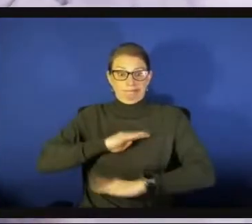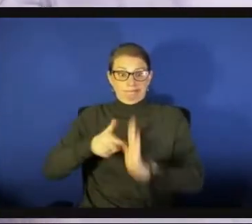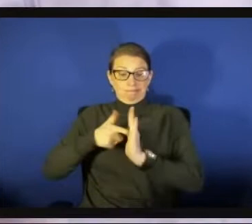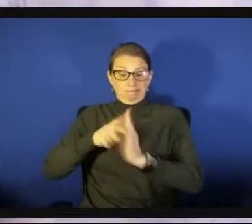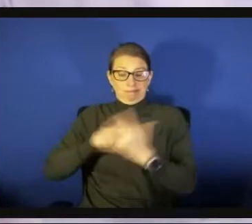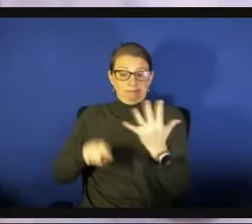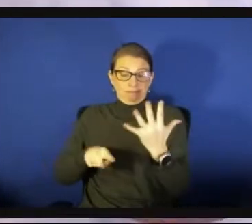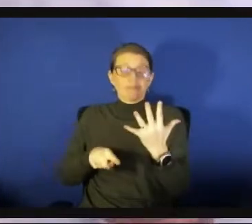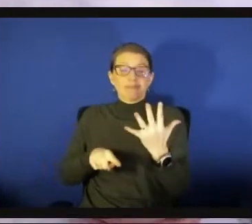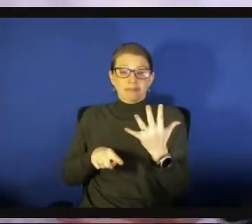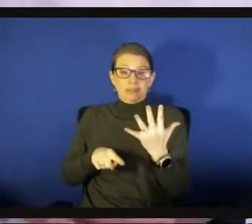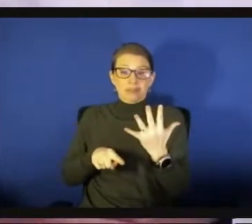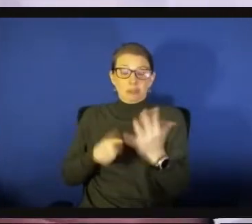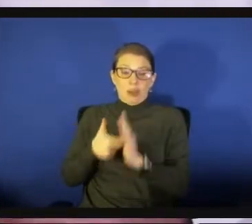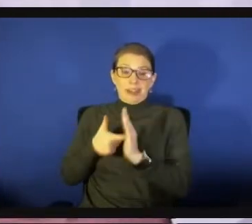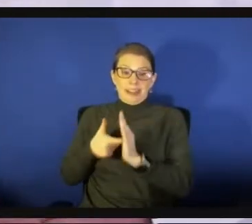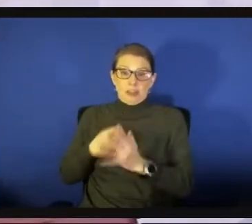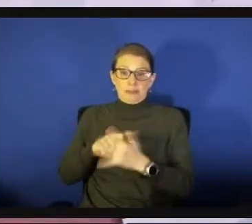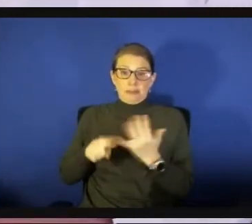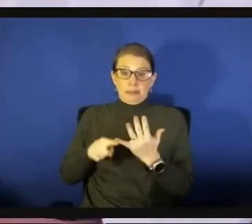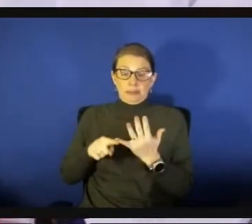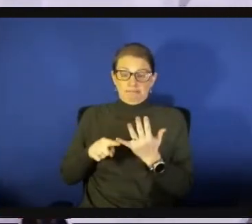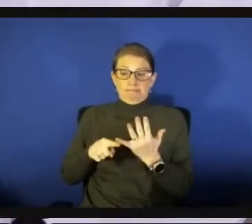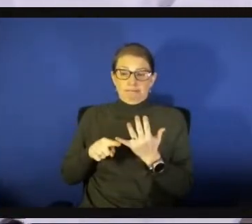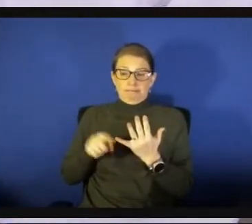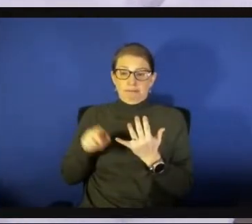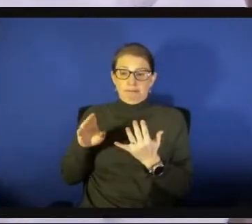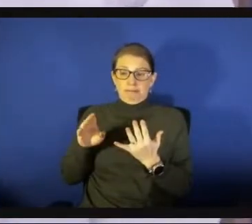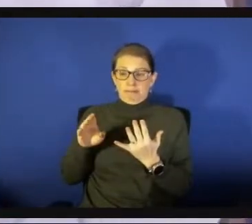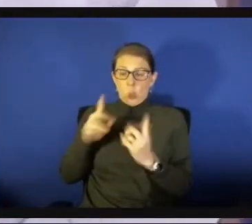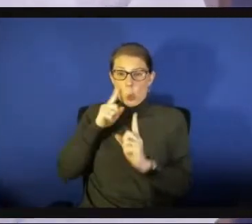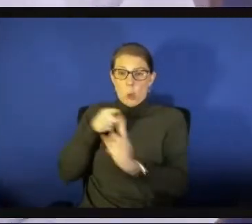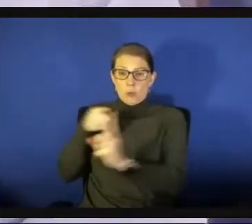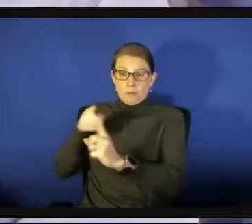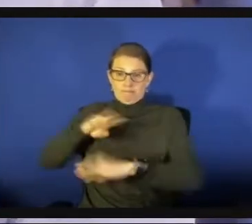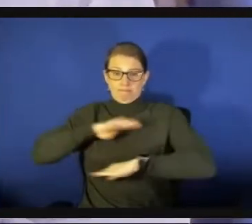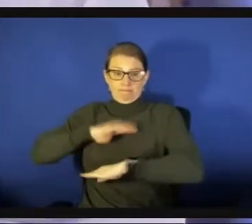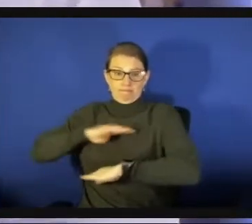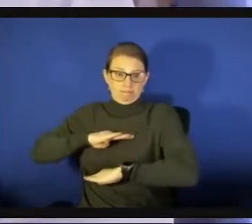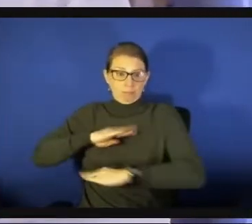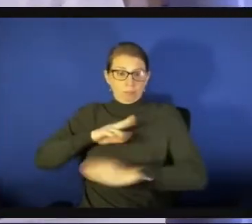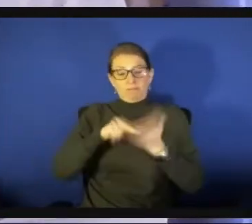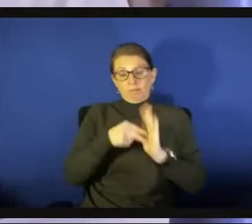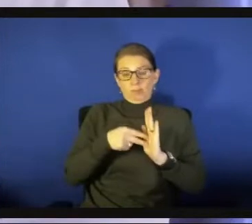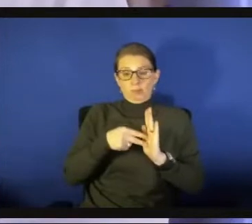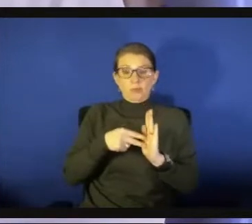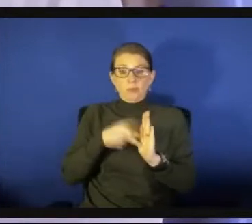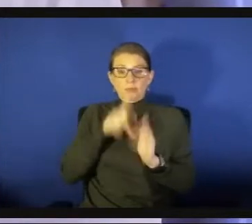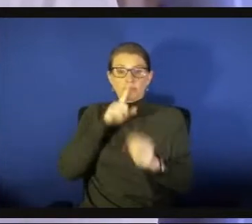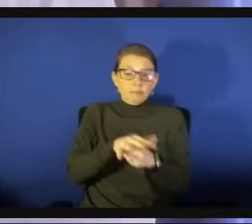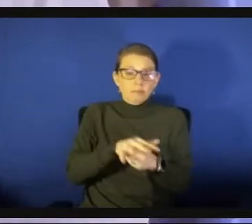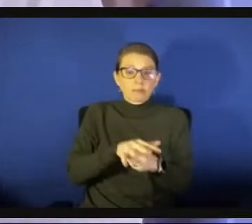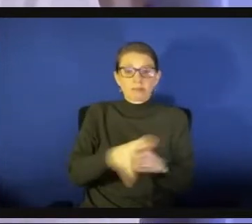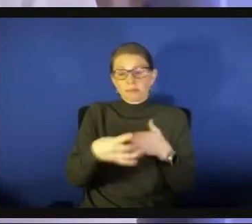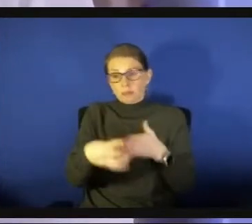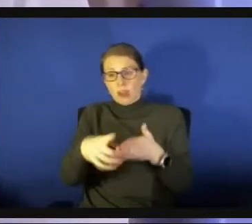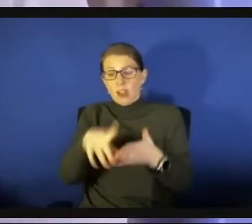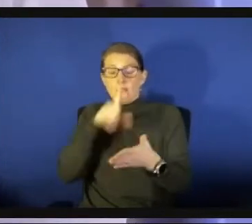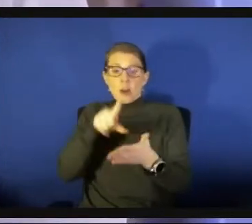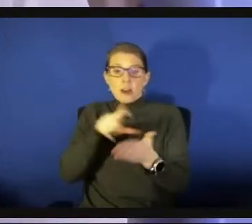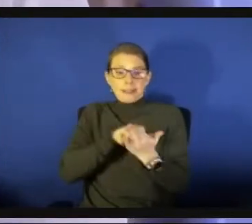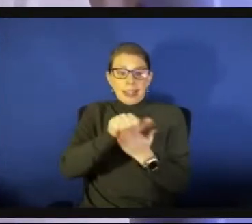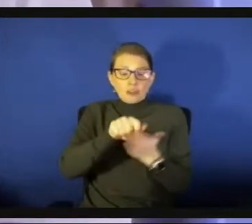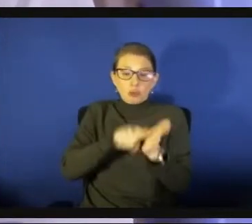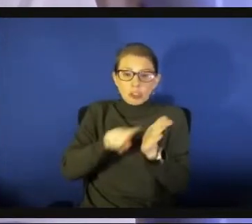list of criteria and benchmarks that really demonstrate your commitment and leadership in the area of cancer research and delivery